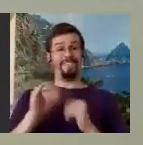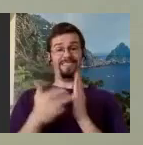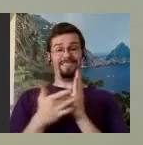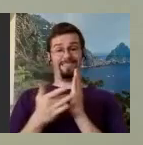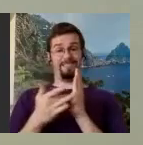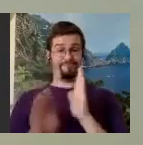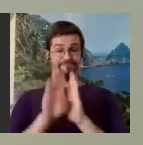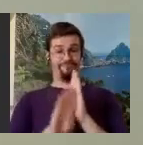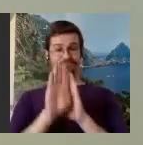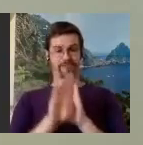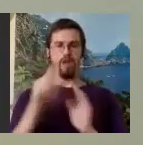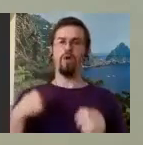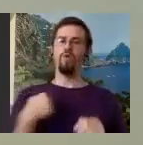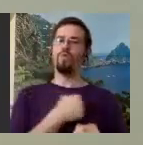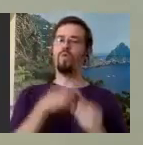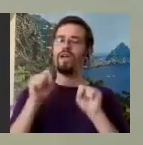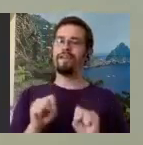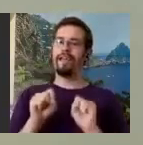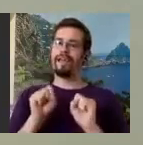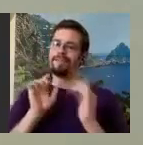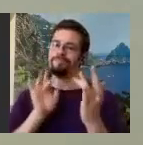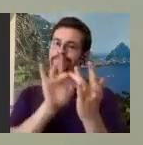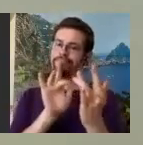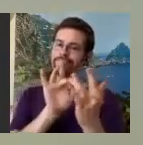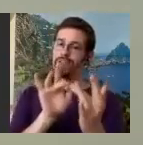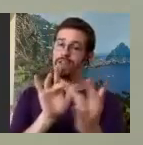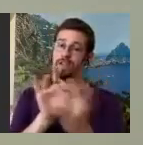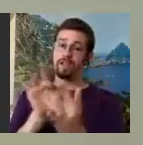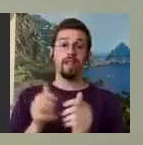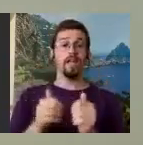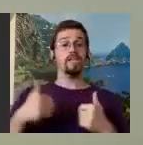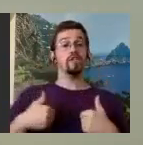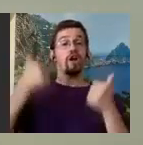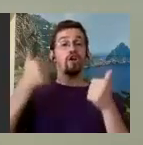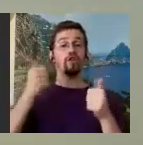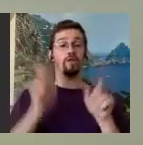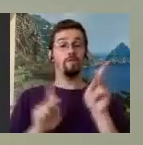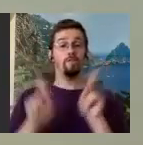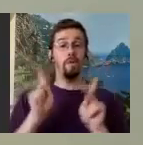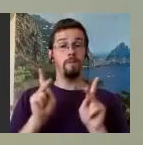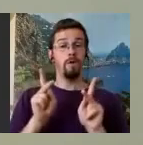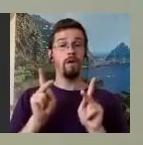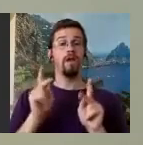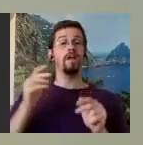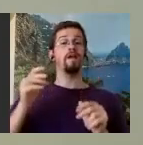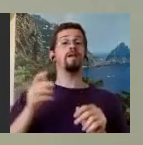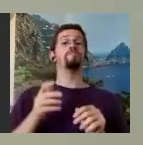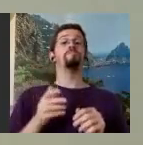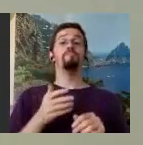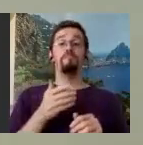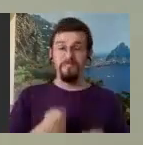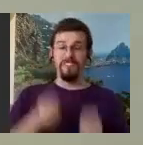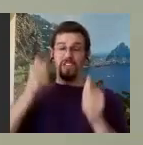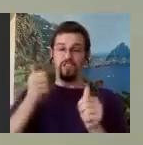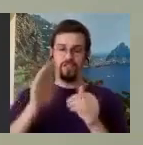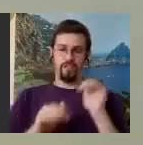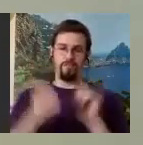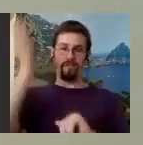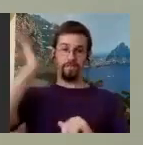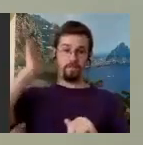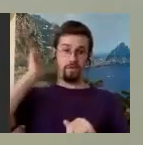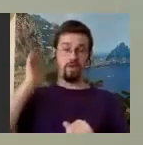has fundamentally changed what and how teachers teach in class and how students learn the material. Due